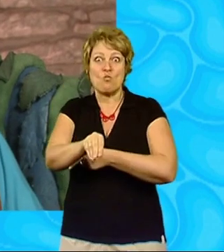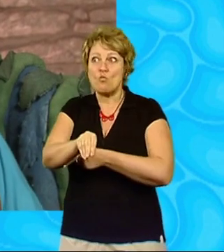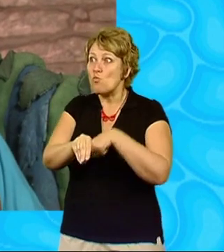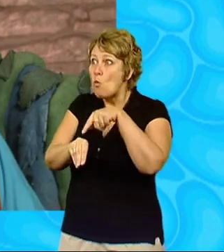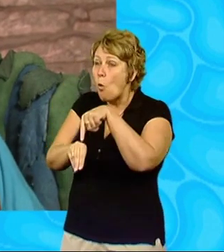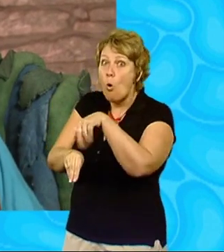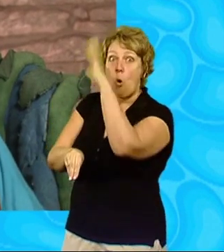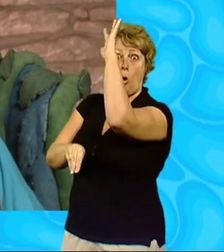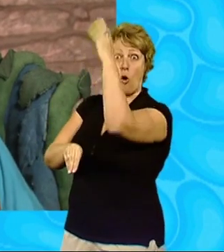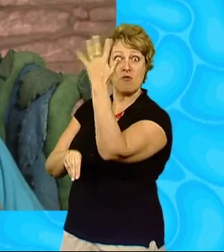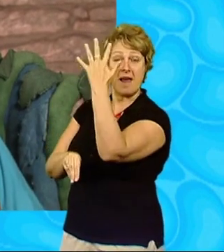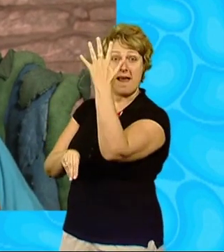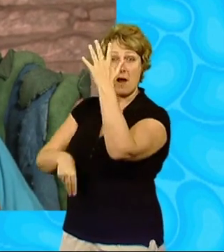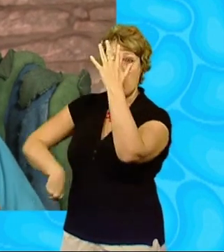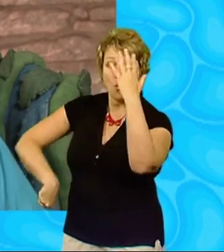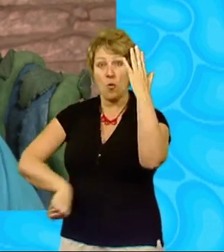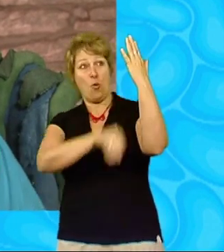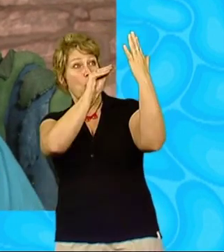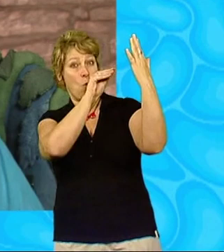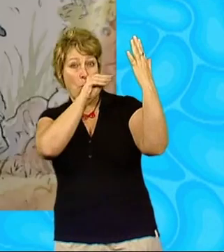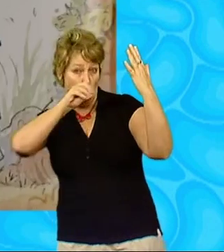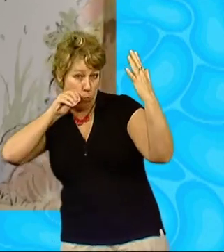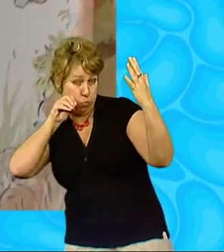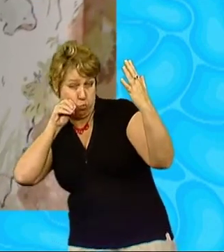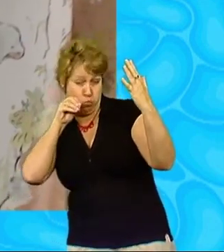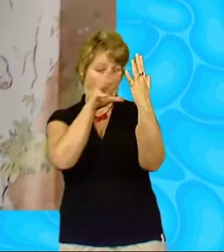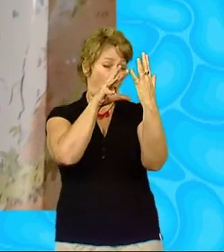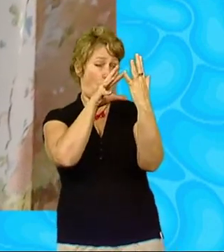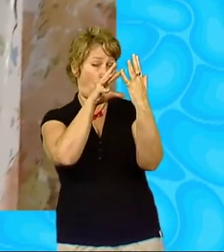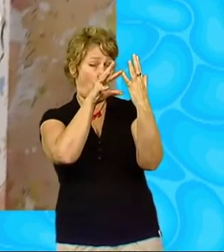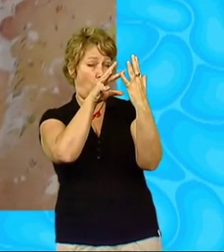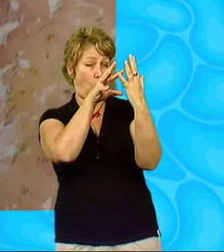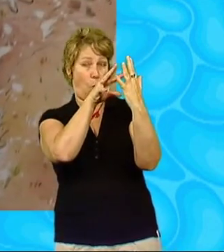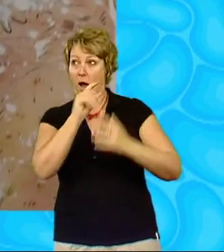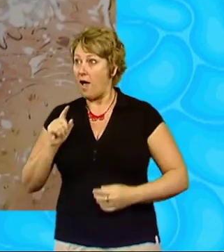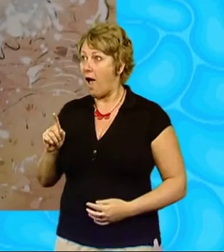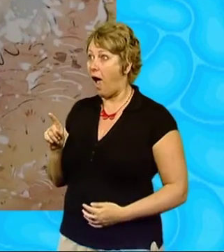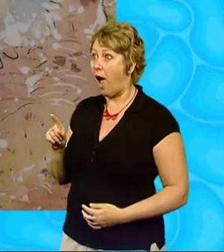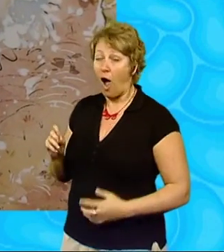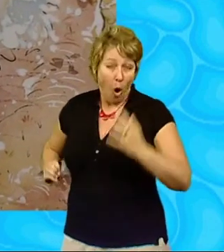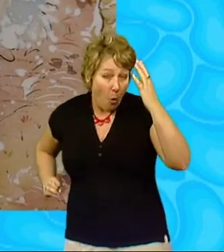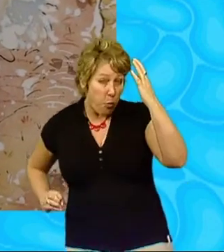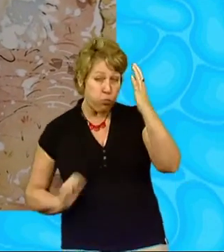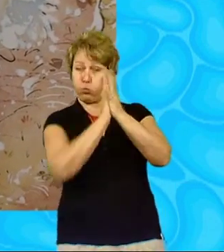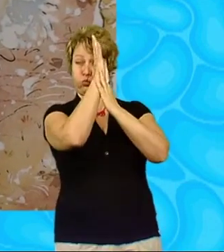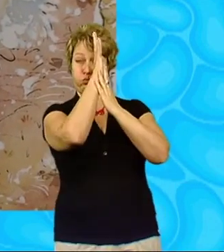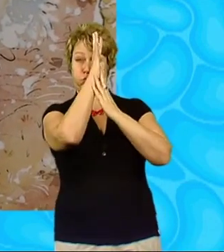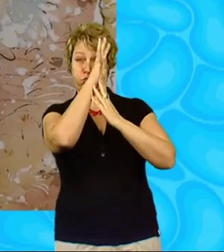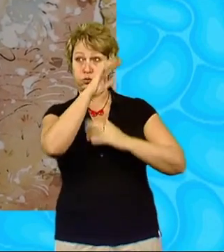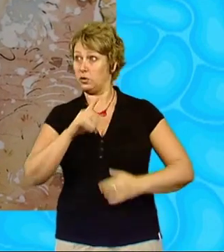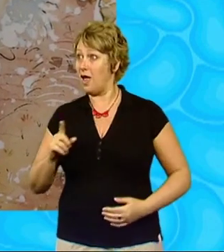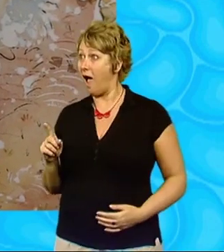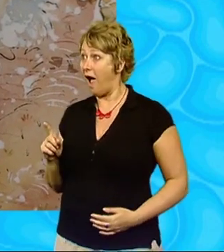She pointed her trunk at the tree and blew. Whoosh! The water swooshed into the